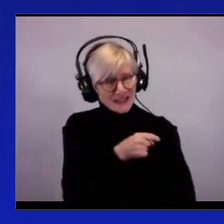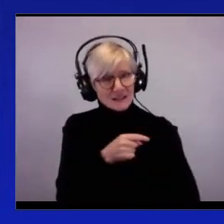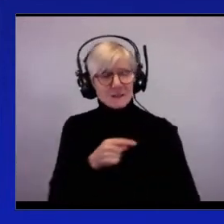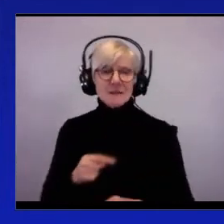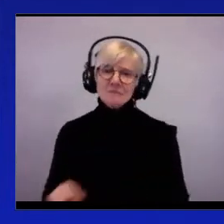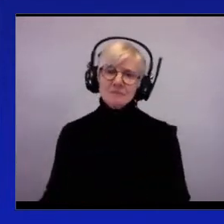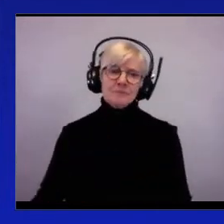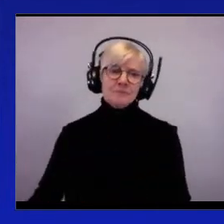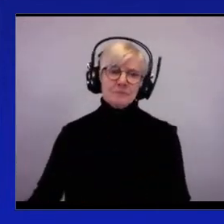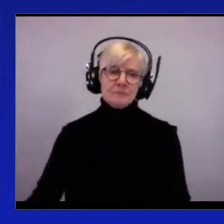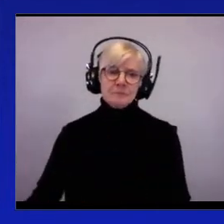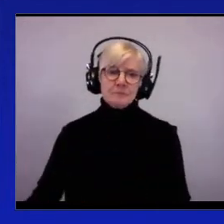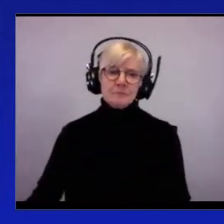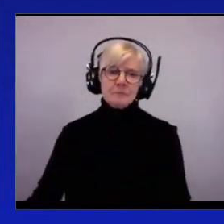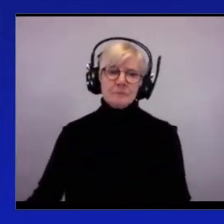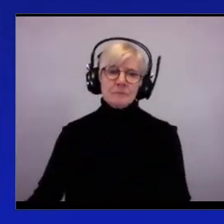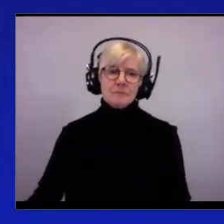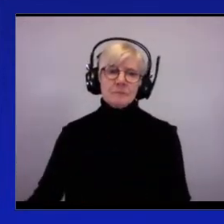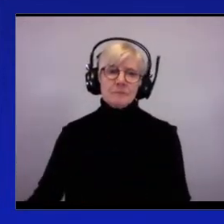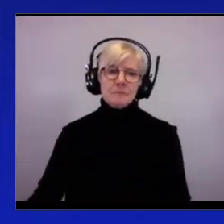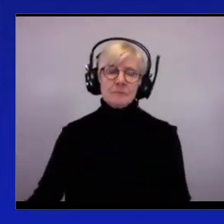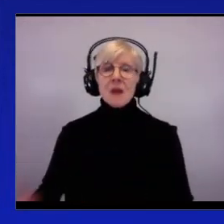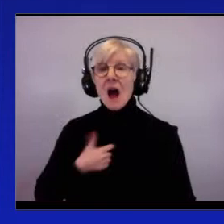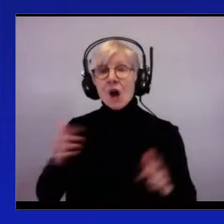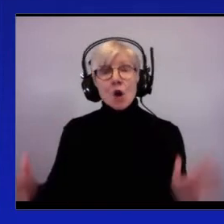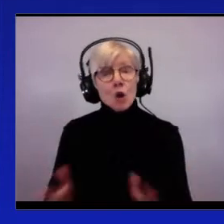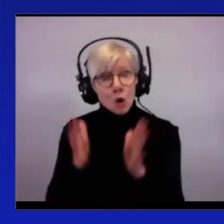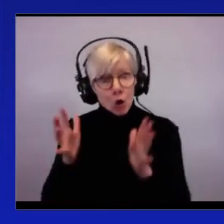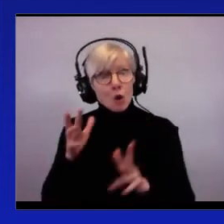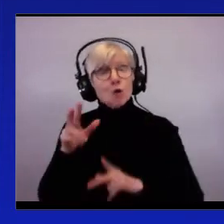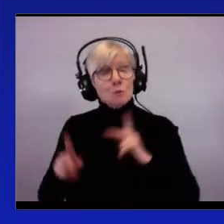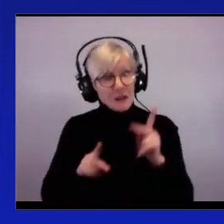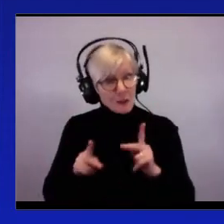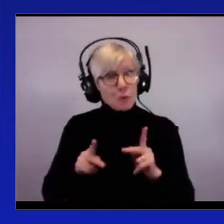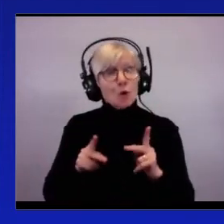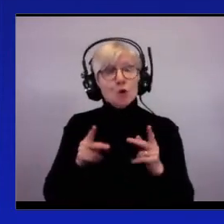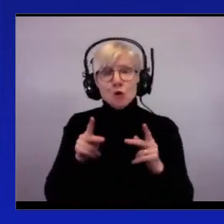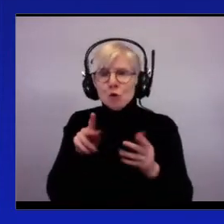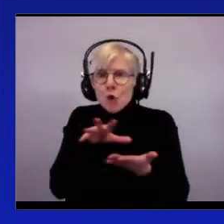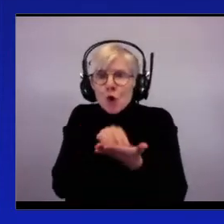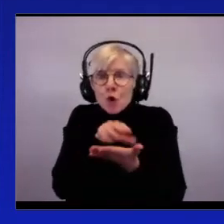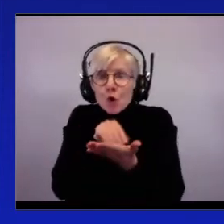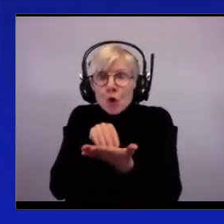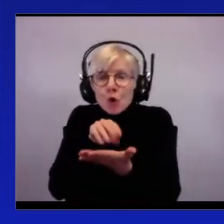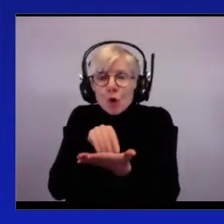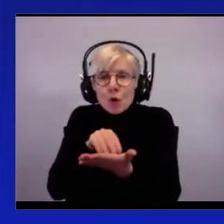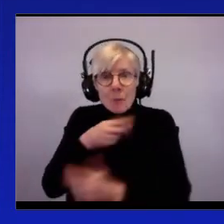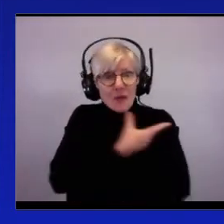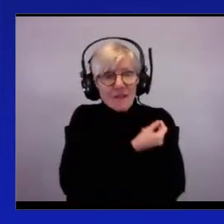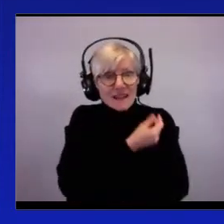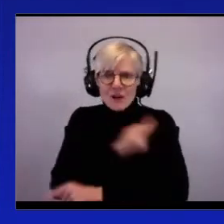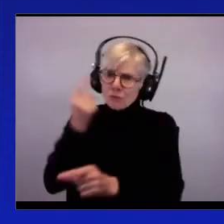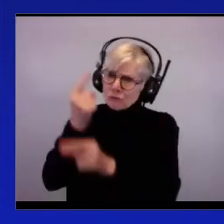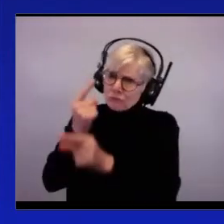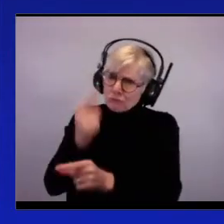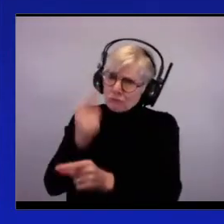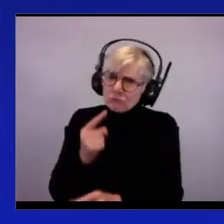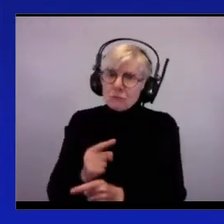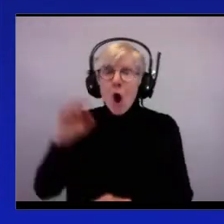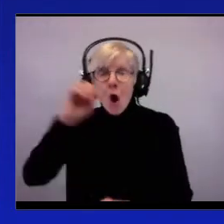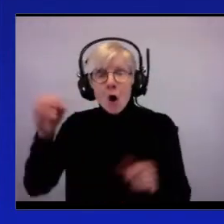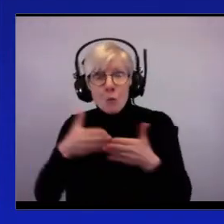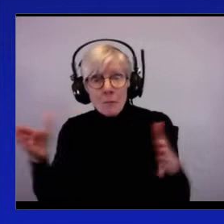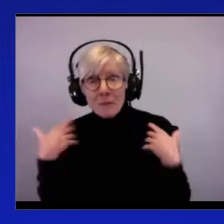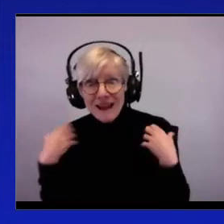contre COVID-19. I encourage residents to get their information about the vaccine from credible sources like Ottawa Public Health, our